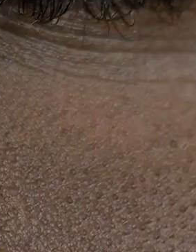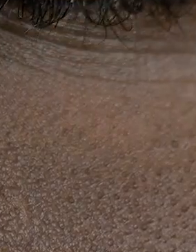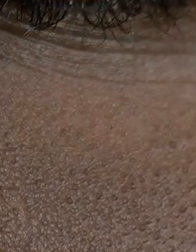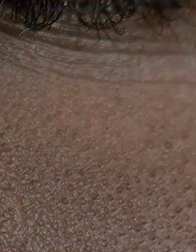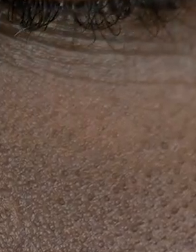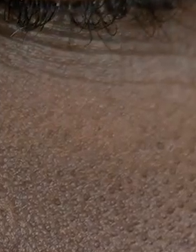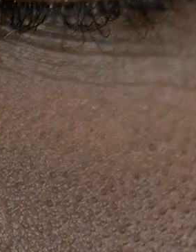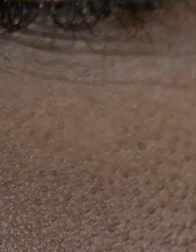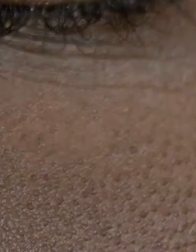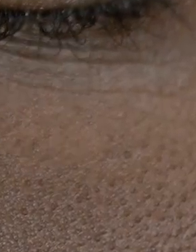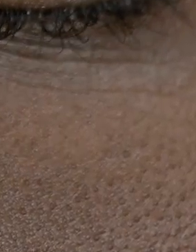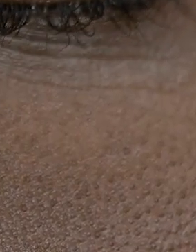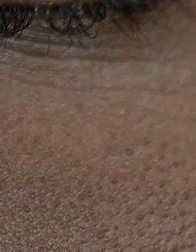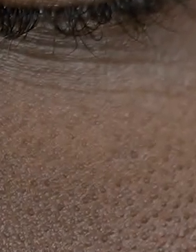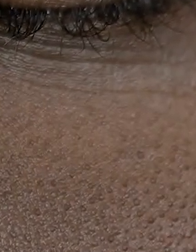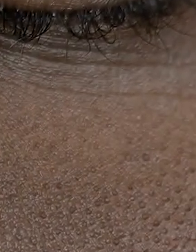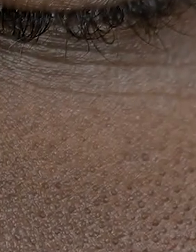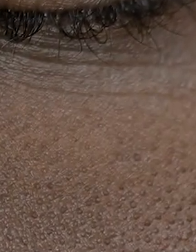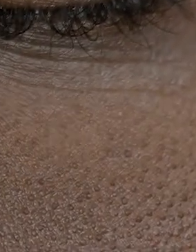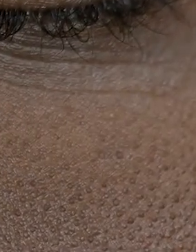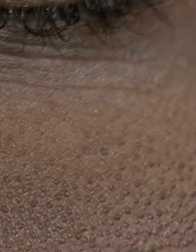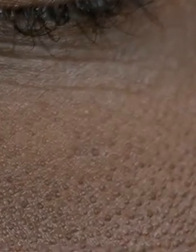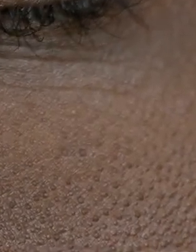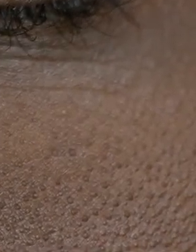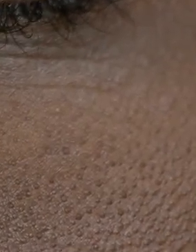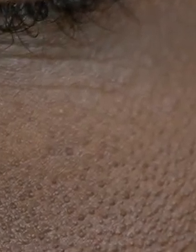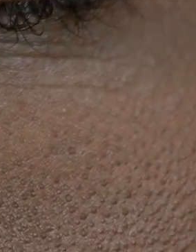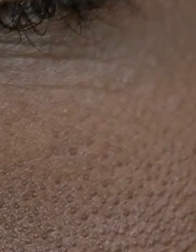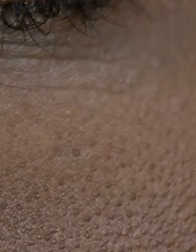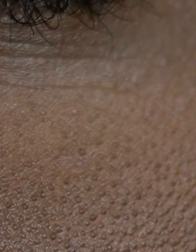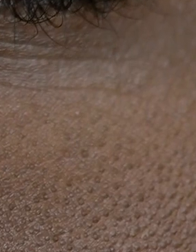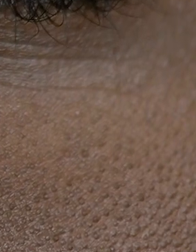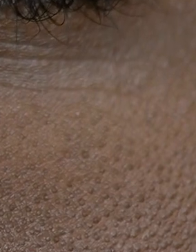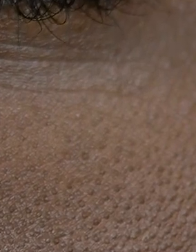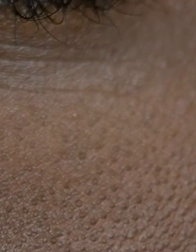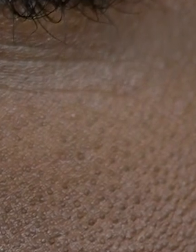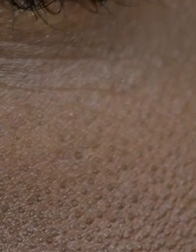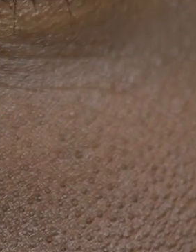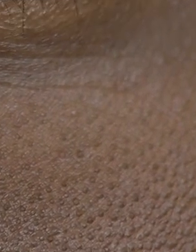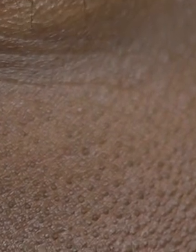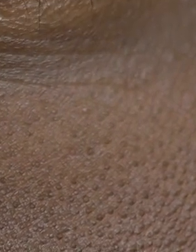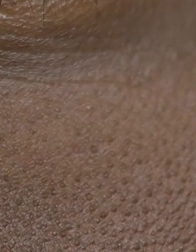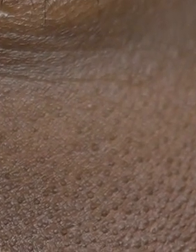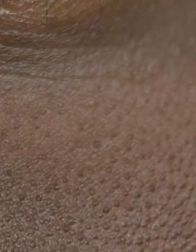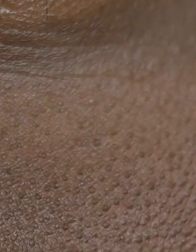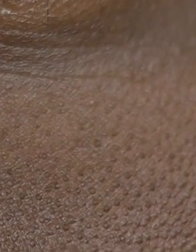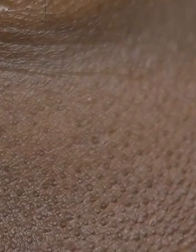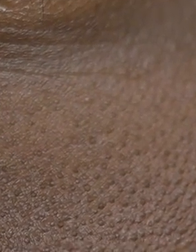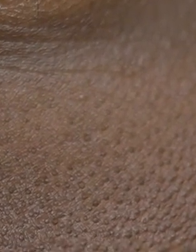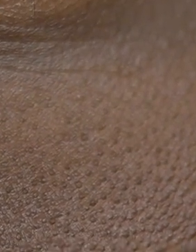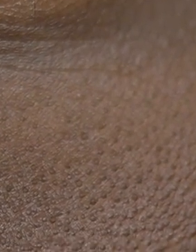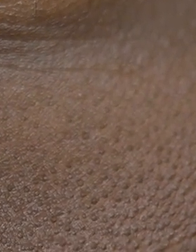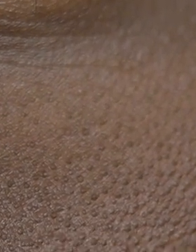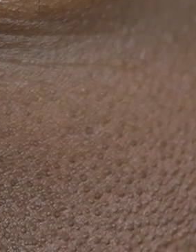You have to see it with your intuition. I want you to have permission to be guided by your intuition so that you can begin to see